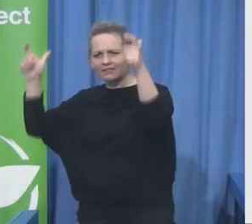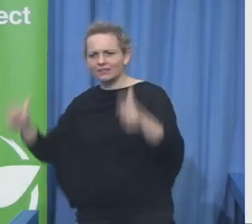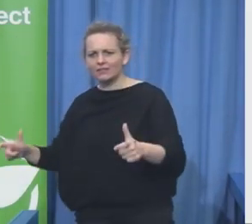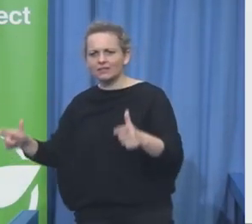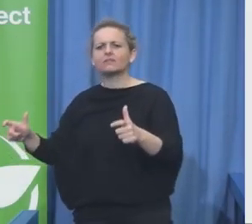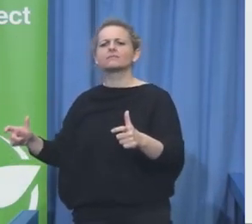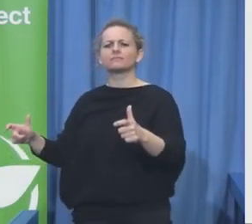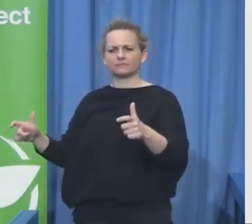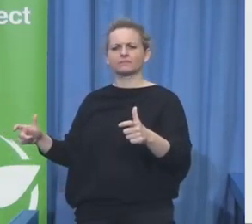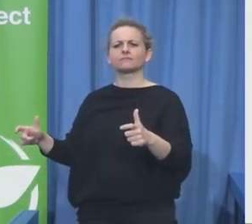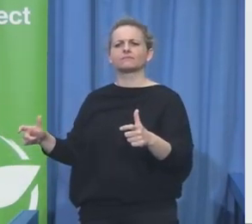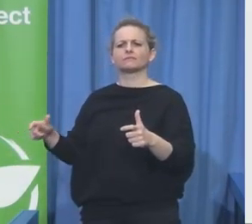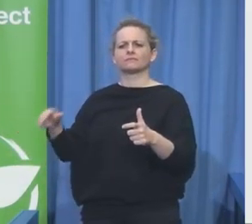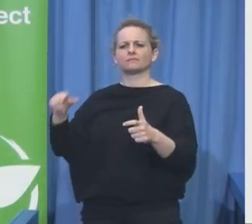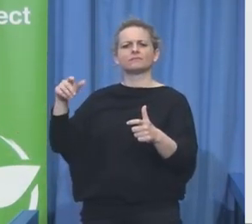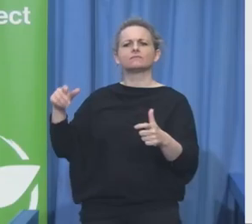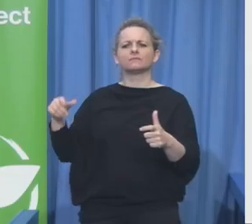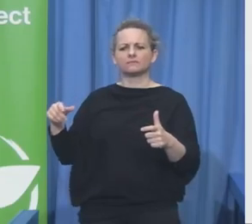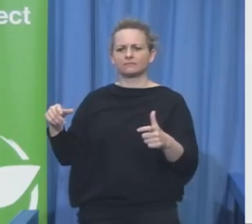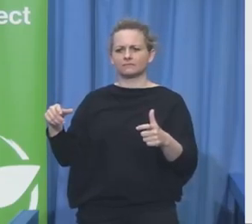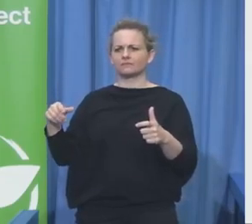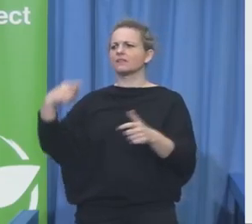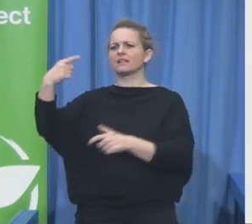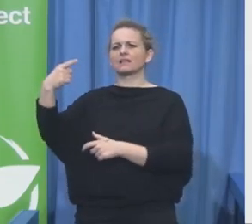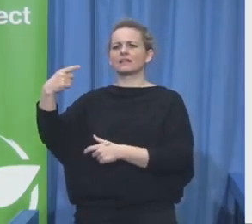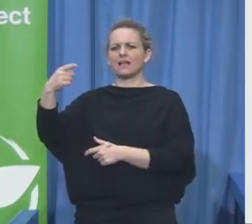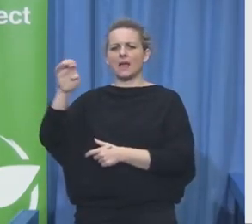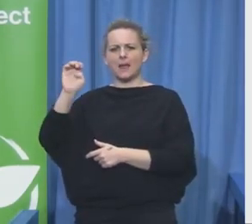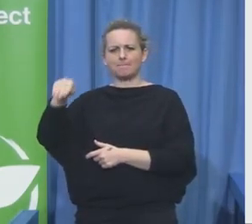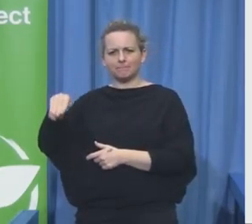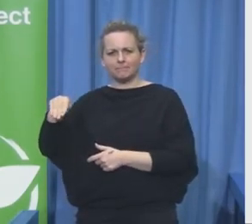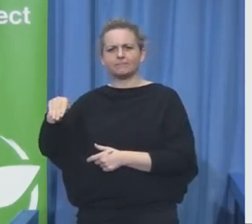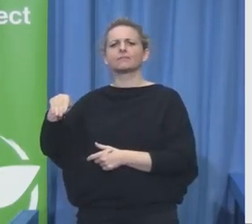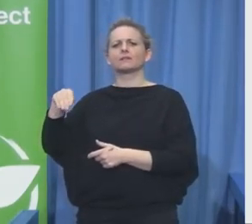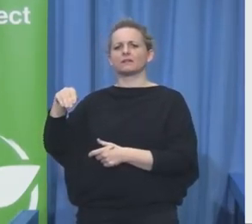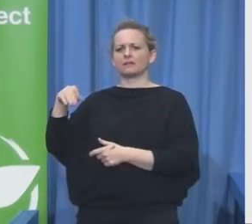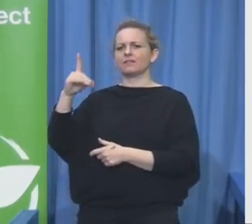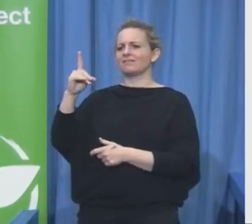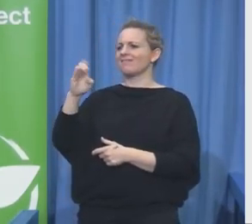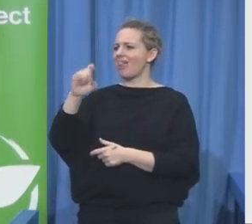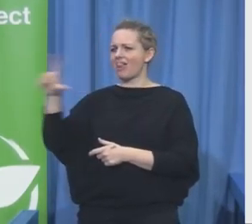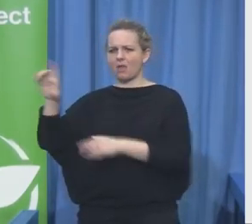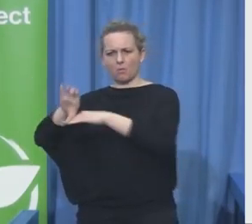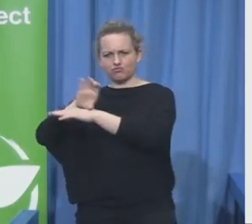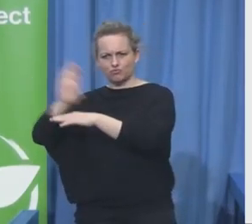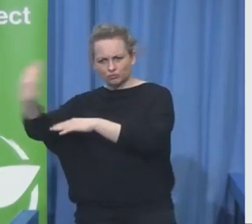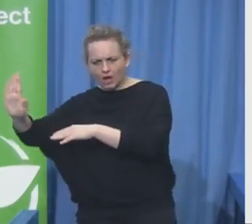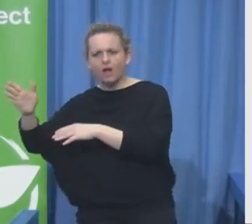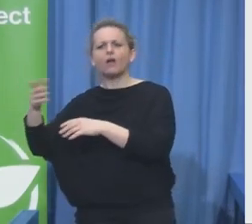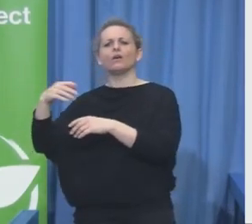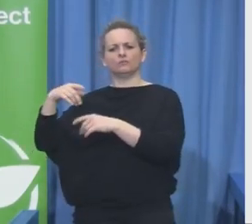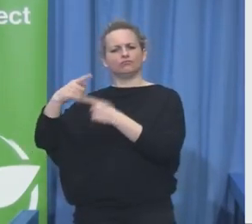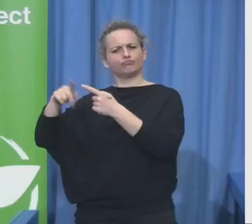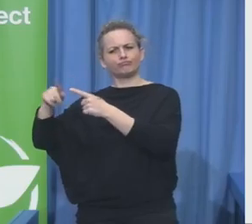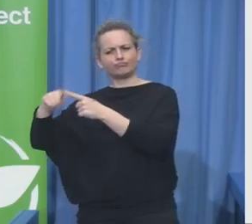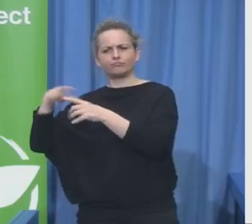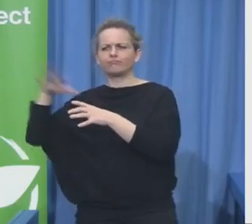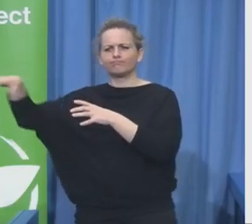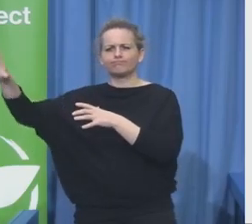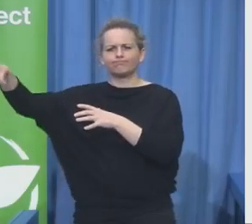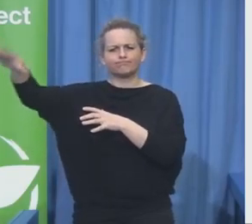global organizations. So the first is understanding what it is you need to do. And the way in which